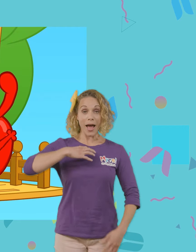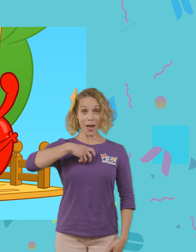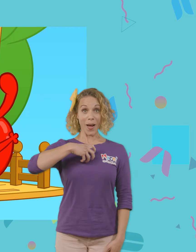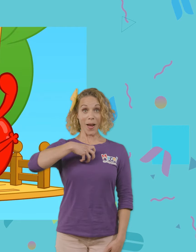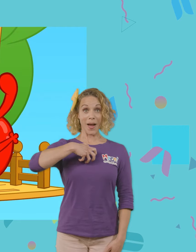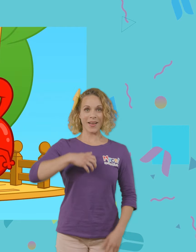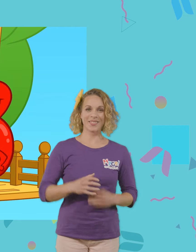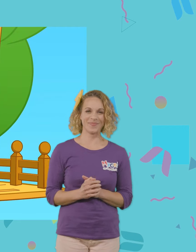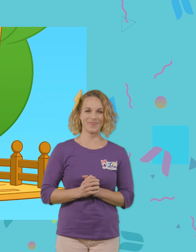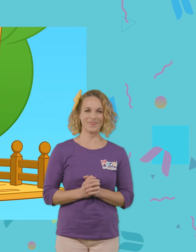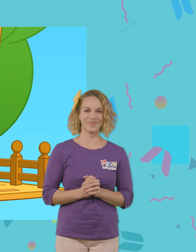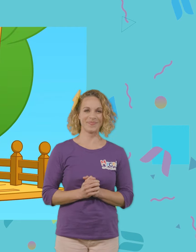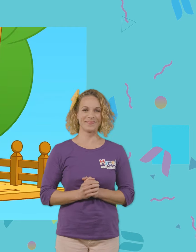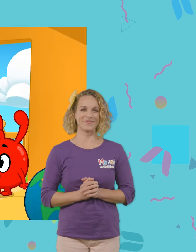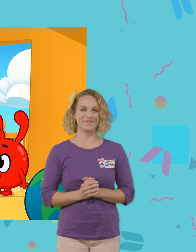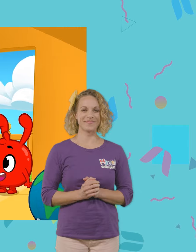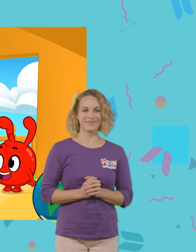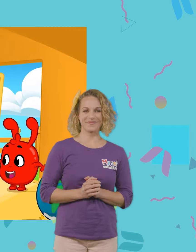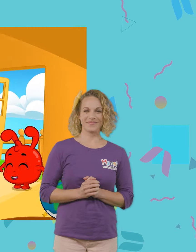Morphle.